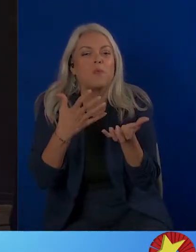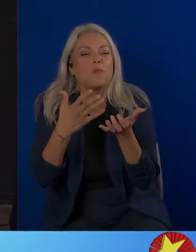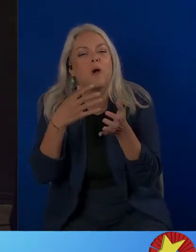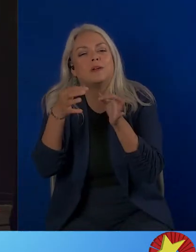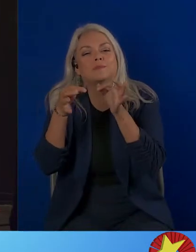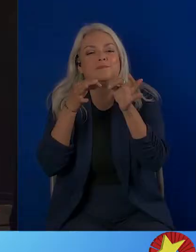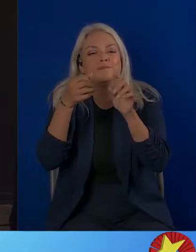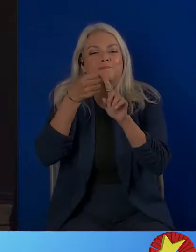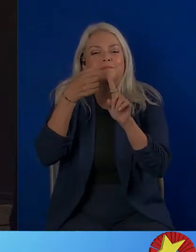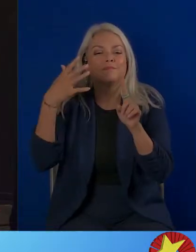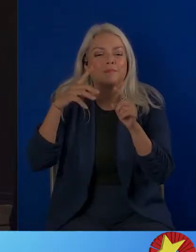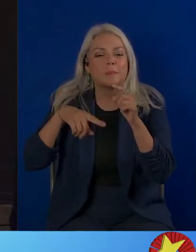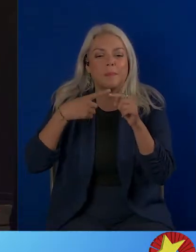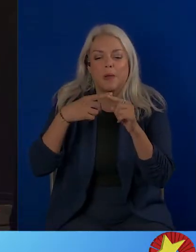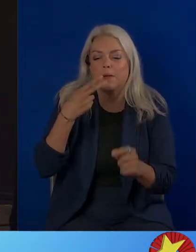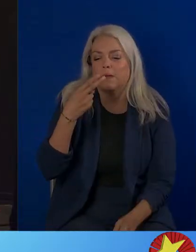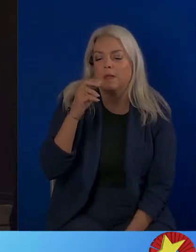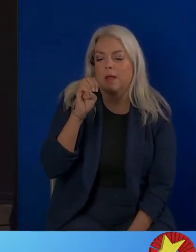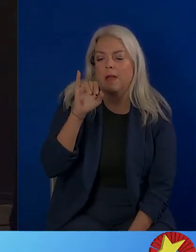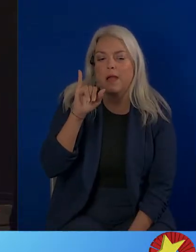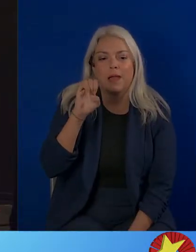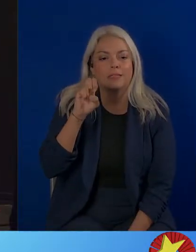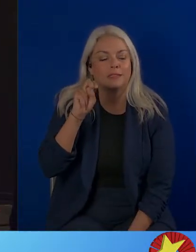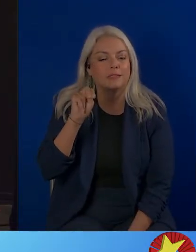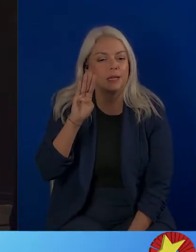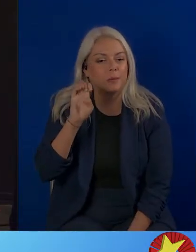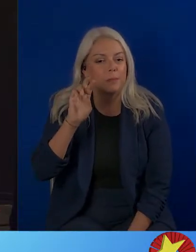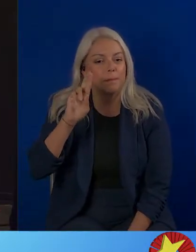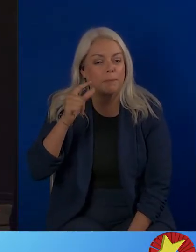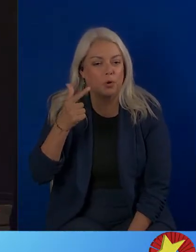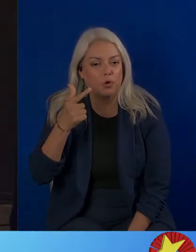which I will sign as this Heisenberg effect.